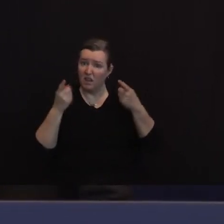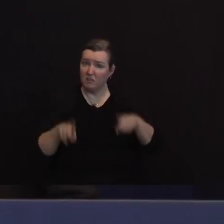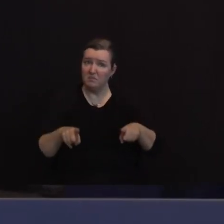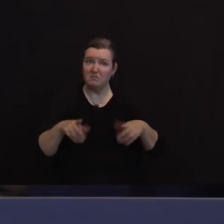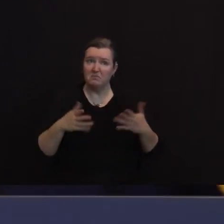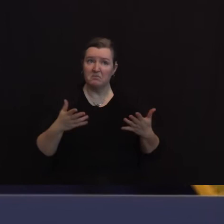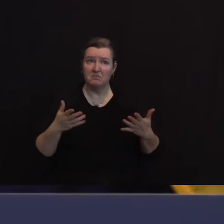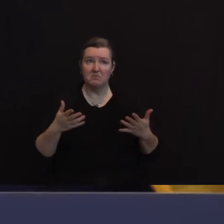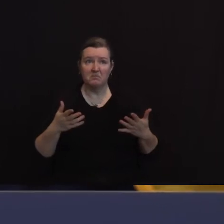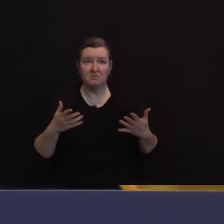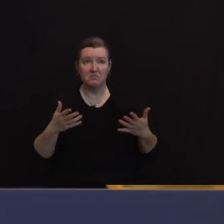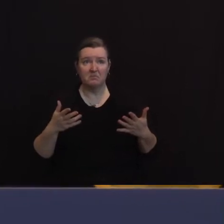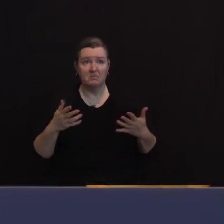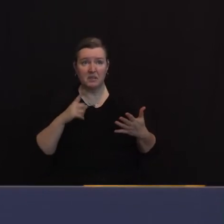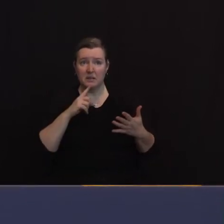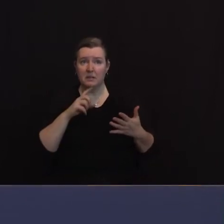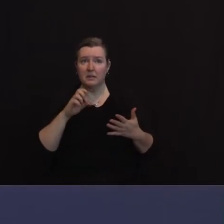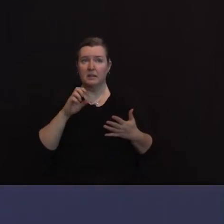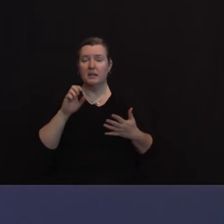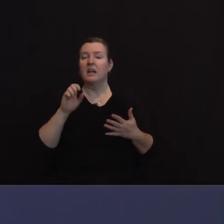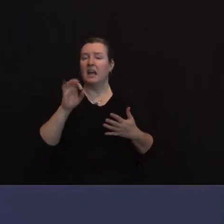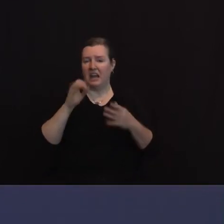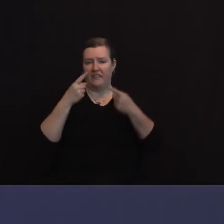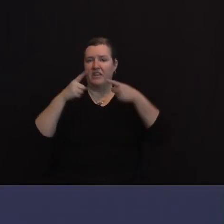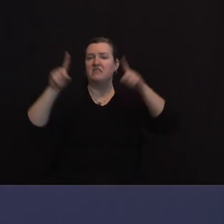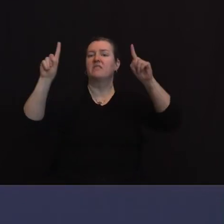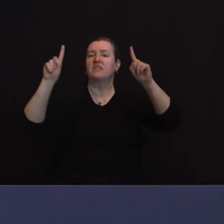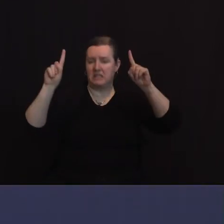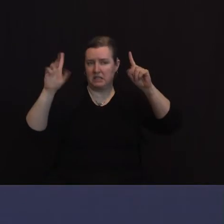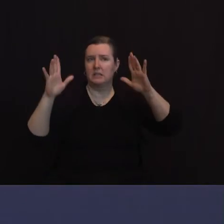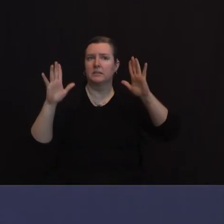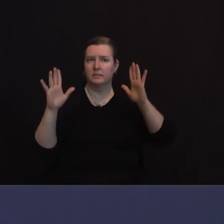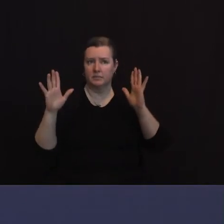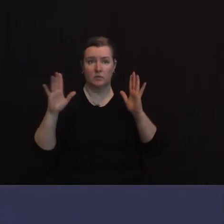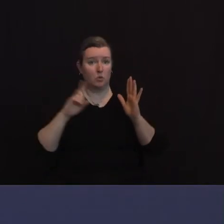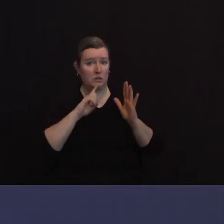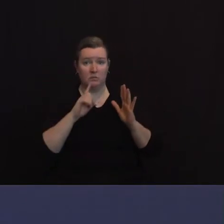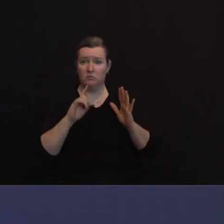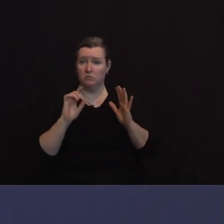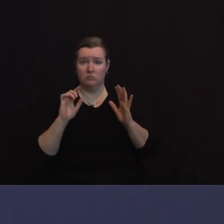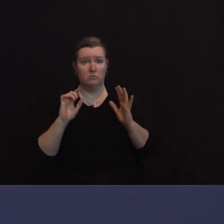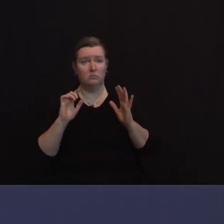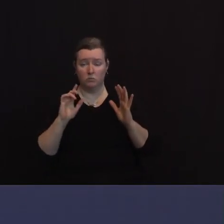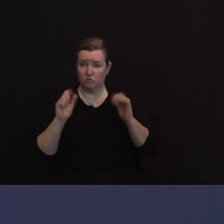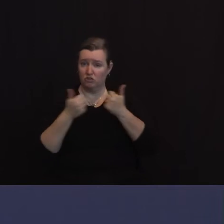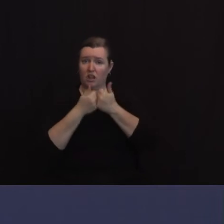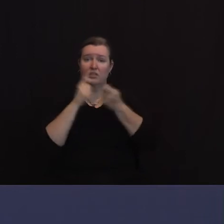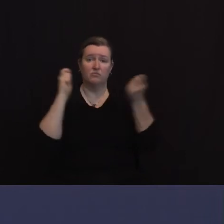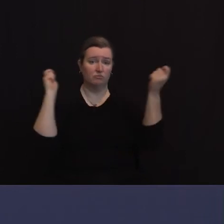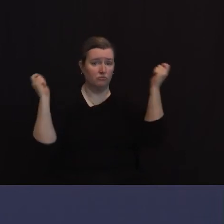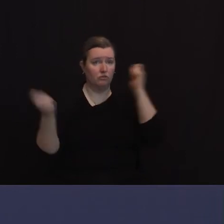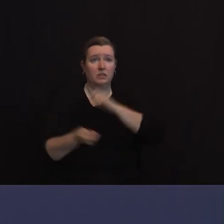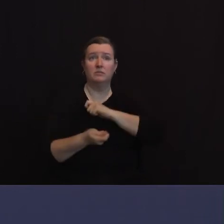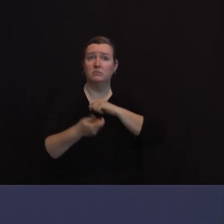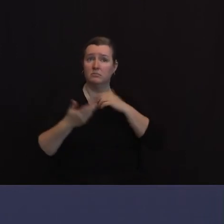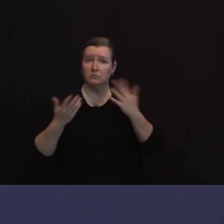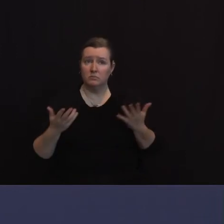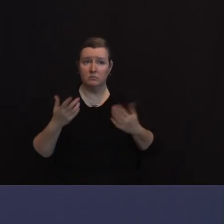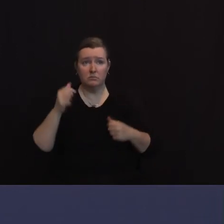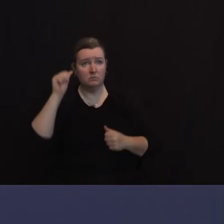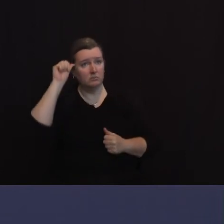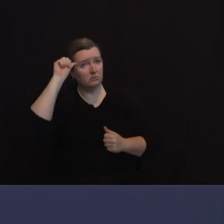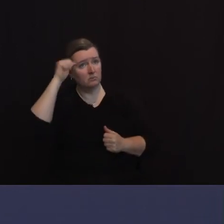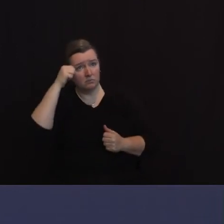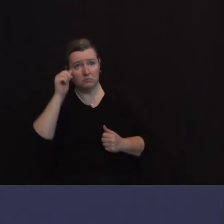game changers, potentially, right? And remember, we talked about things changing in March. March is Monday. So this